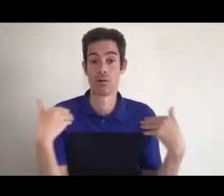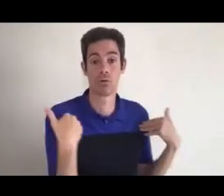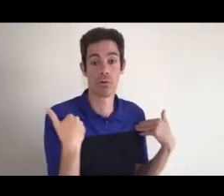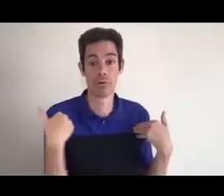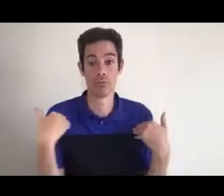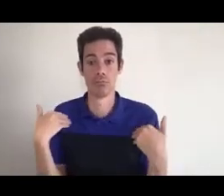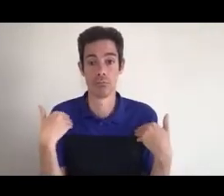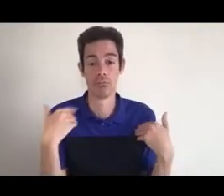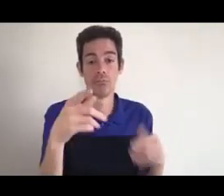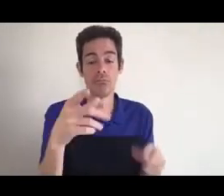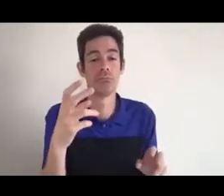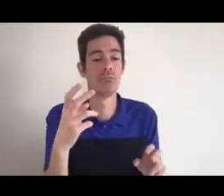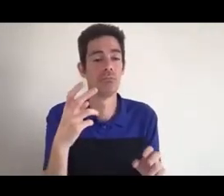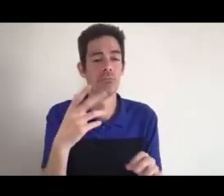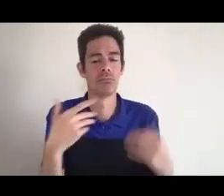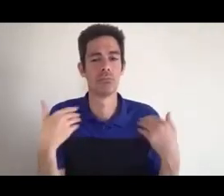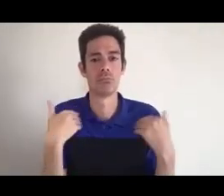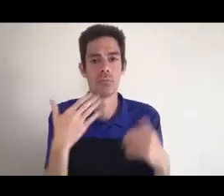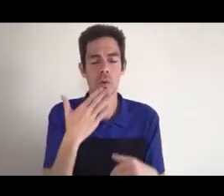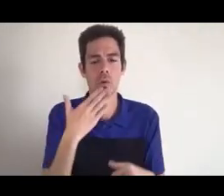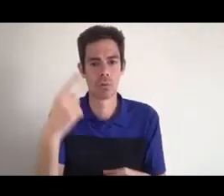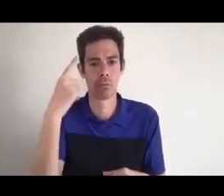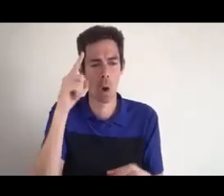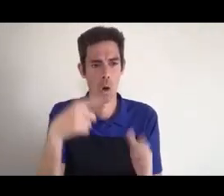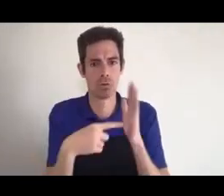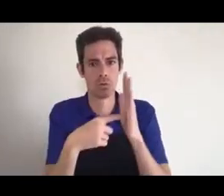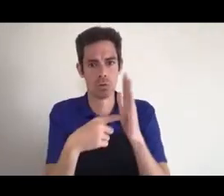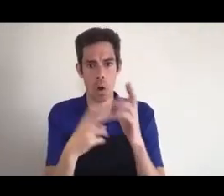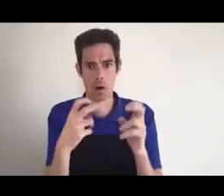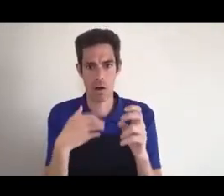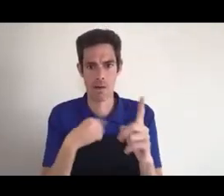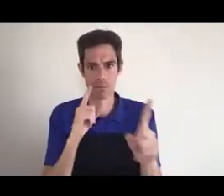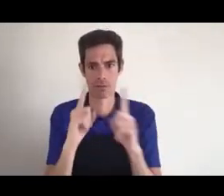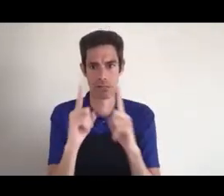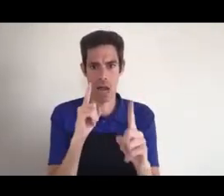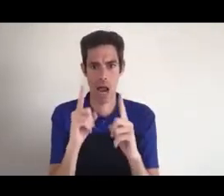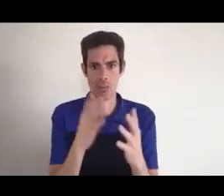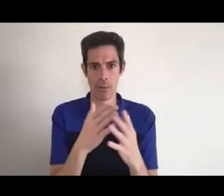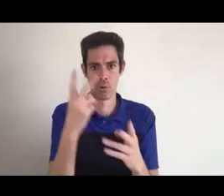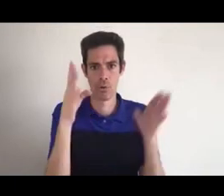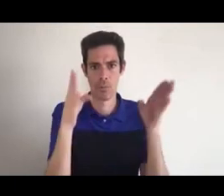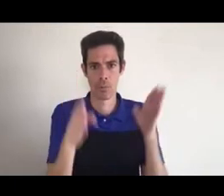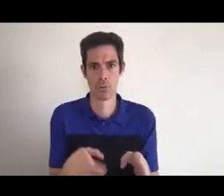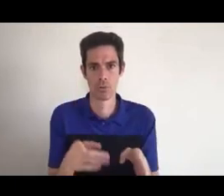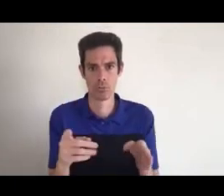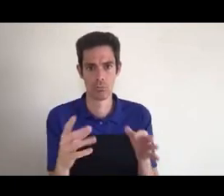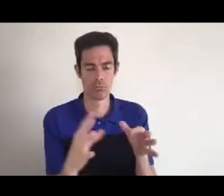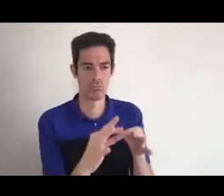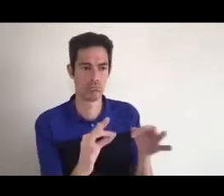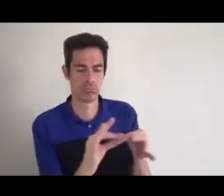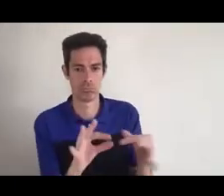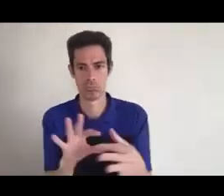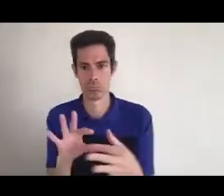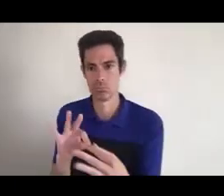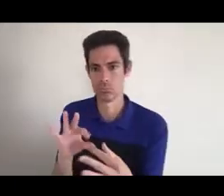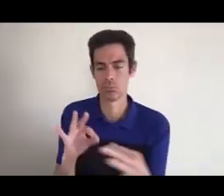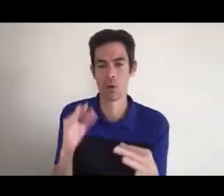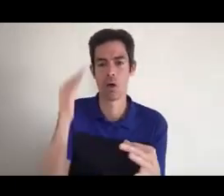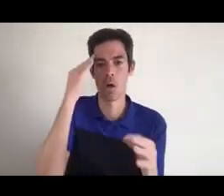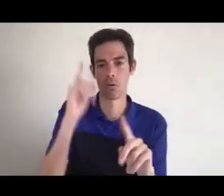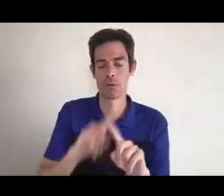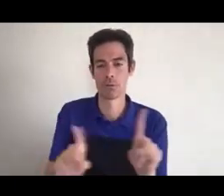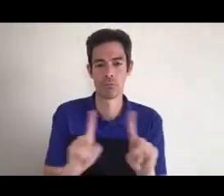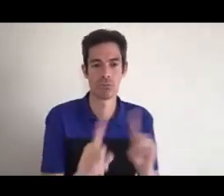moving. But again, in relation to role shifting and shoulder shifting, I think if there's a dialogue between two